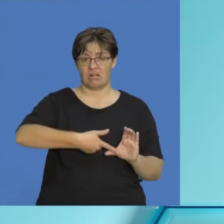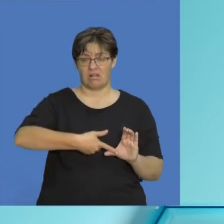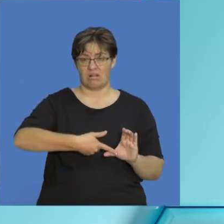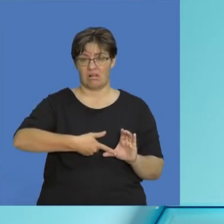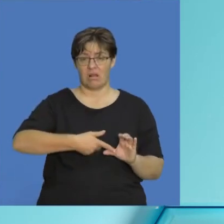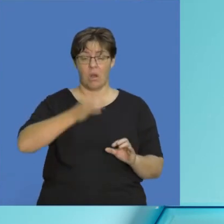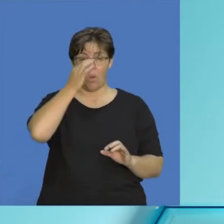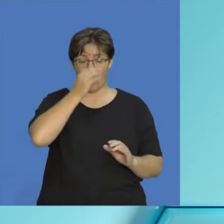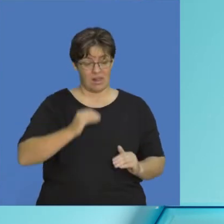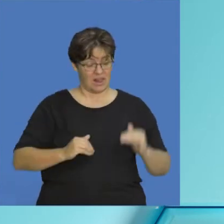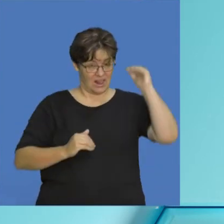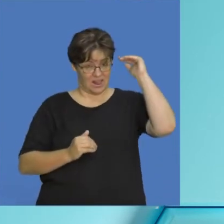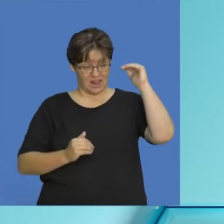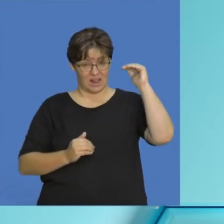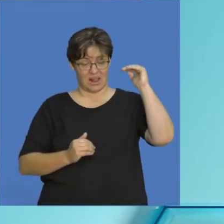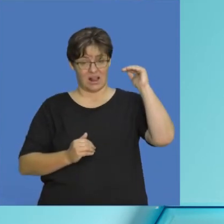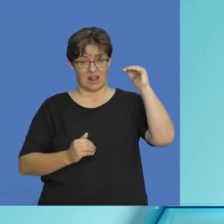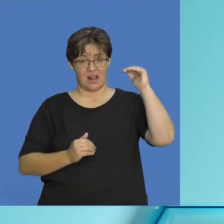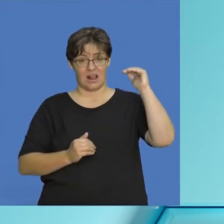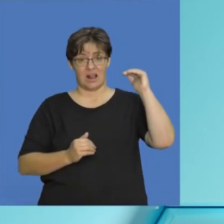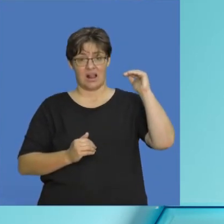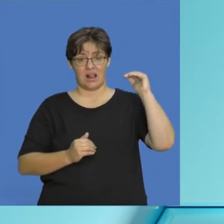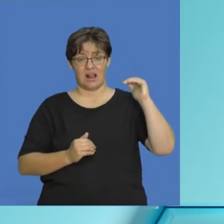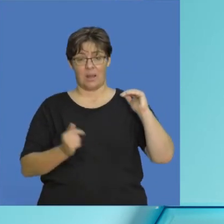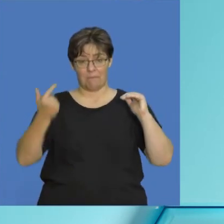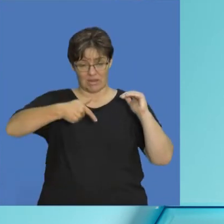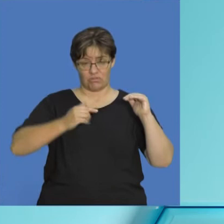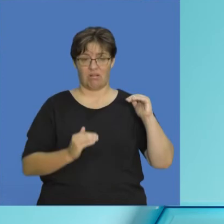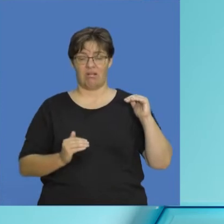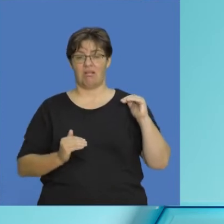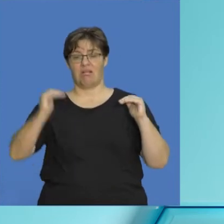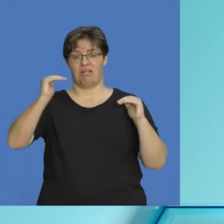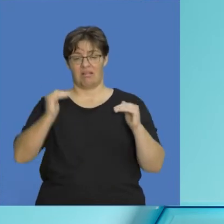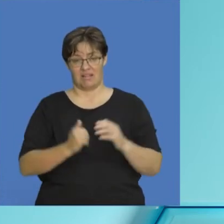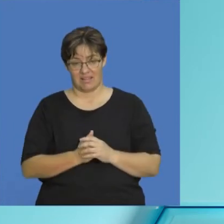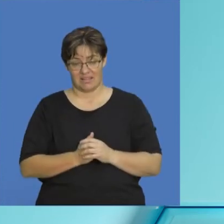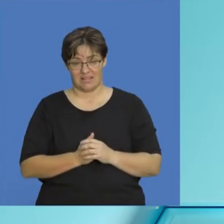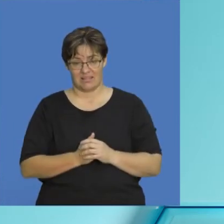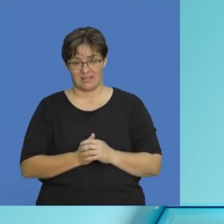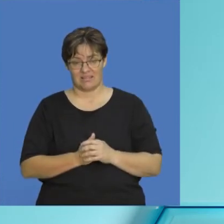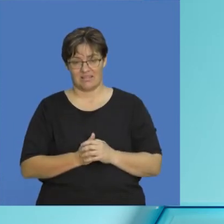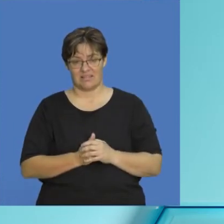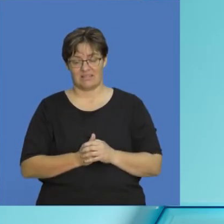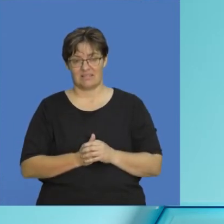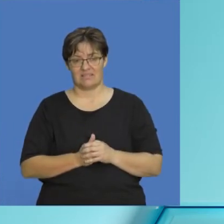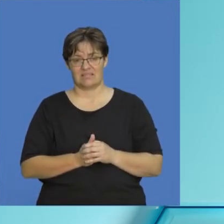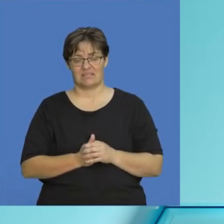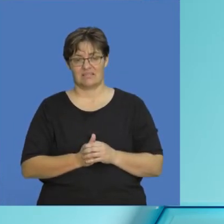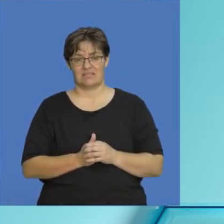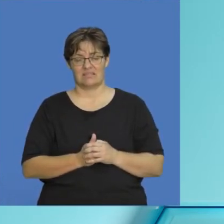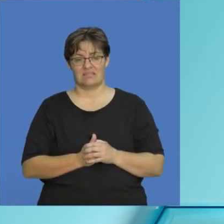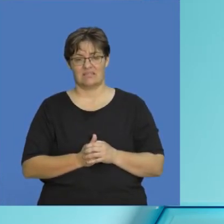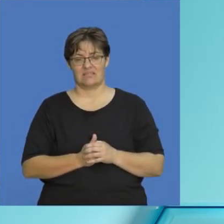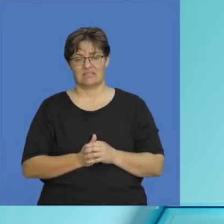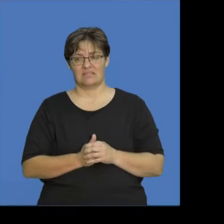suddenly the oil will increase and the petrol will increase. Okay.